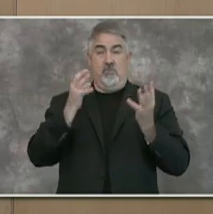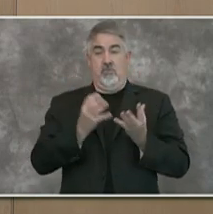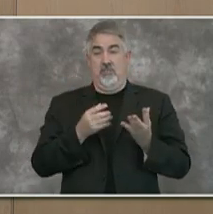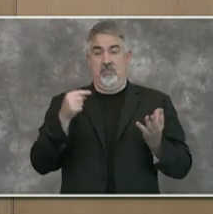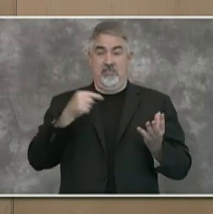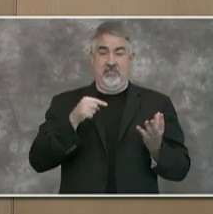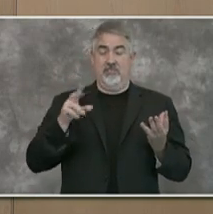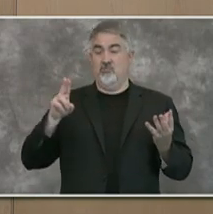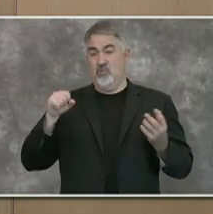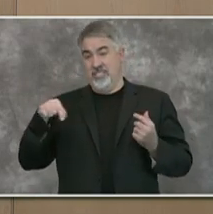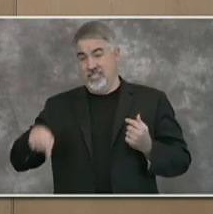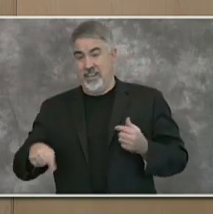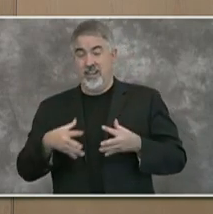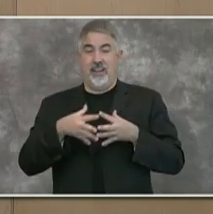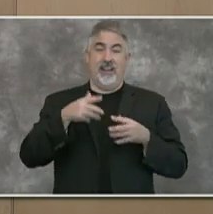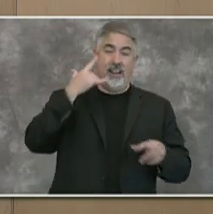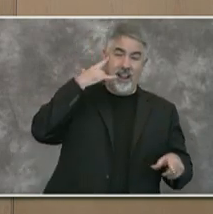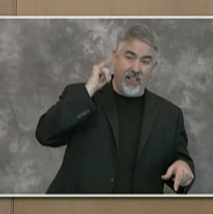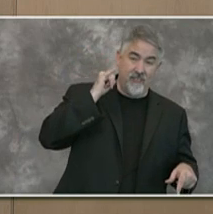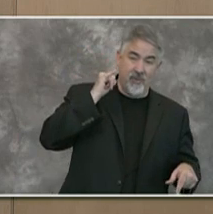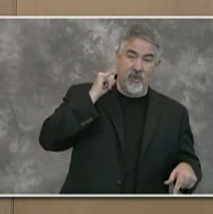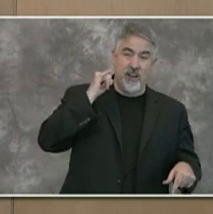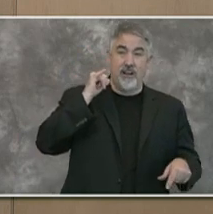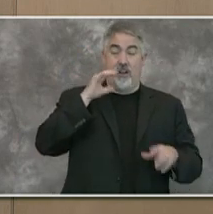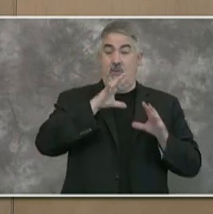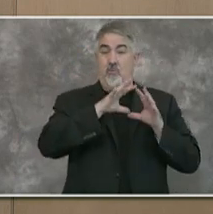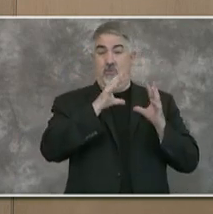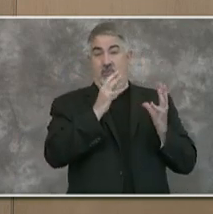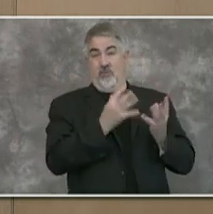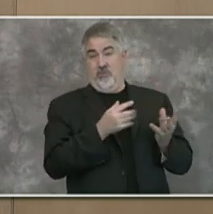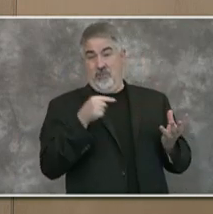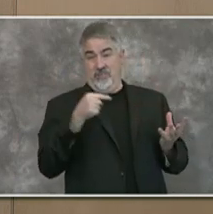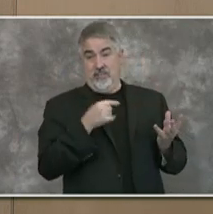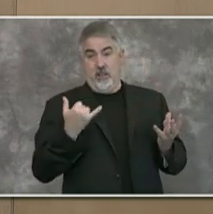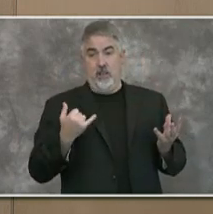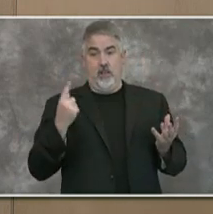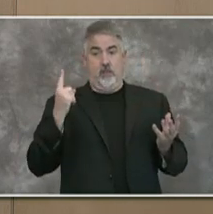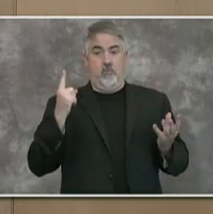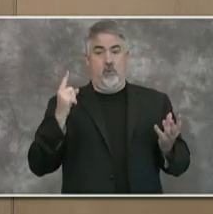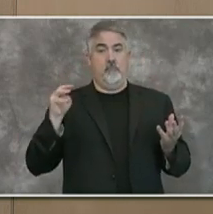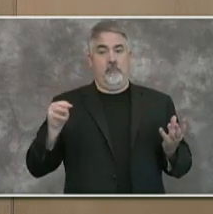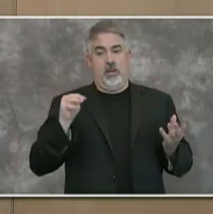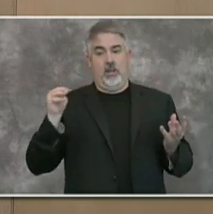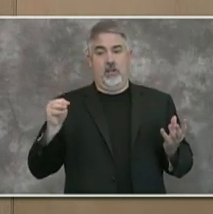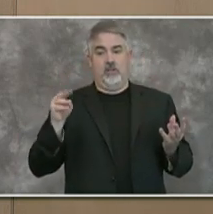statistics, globally at midday today, there were